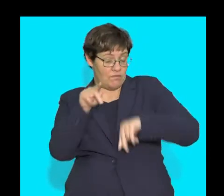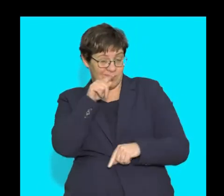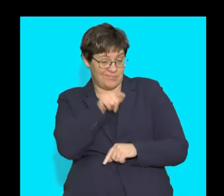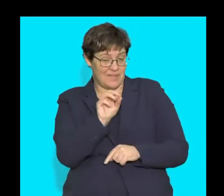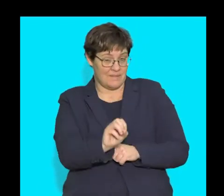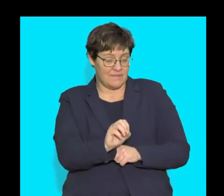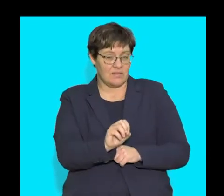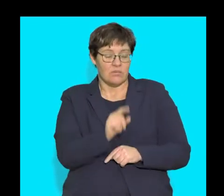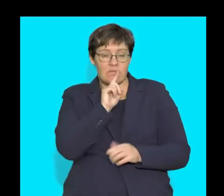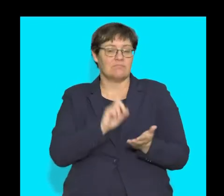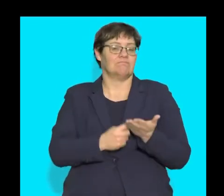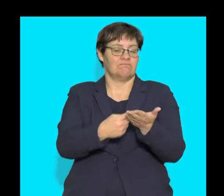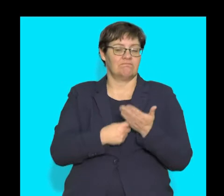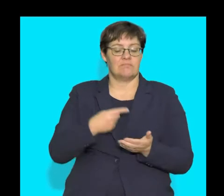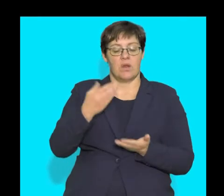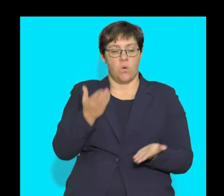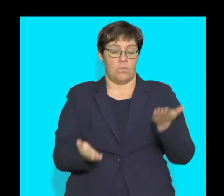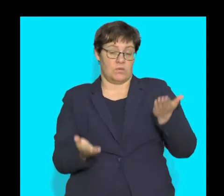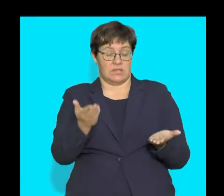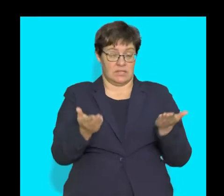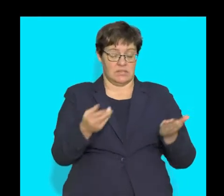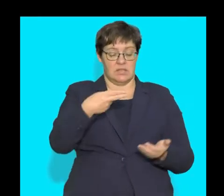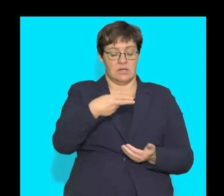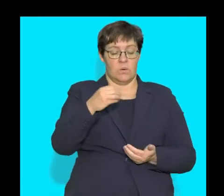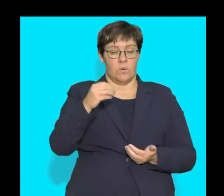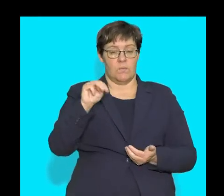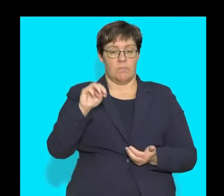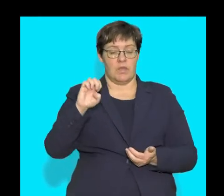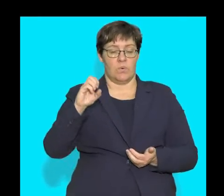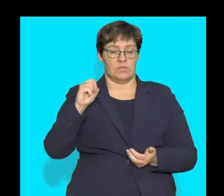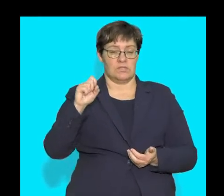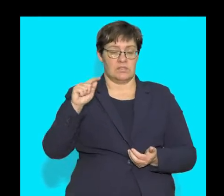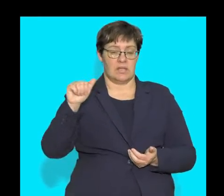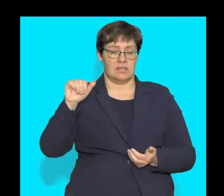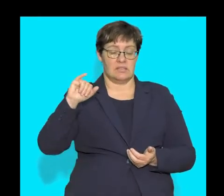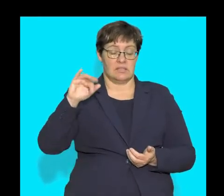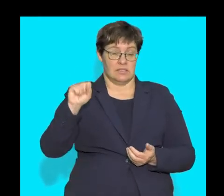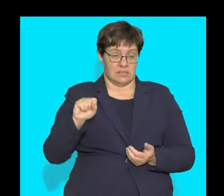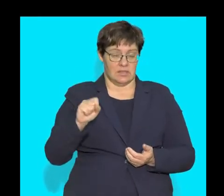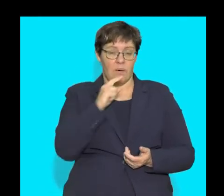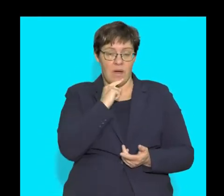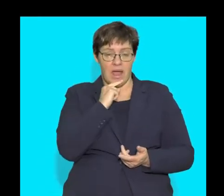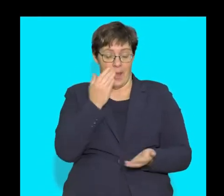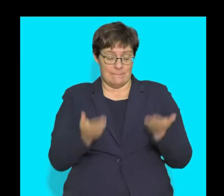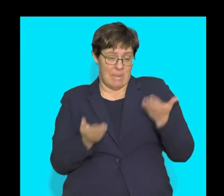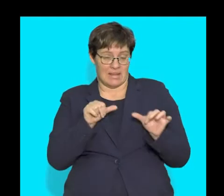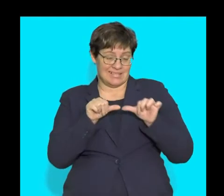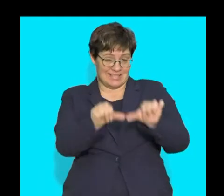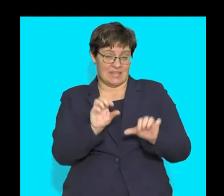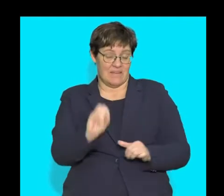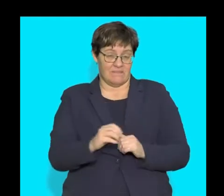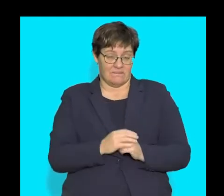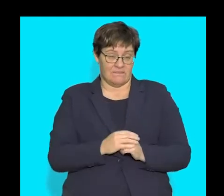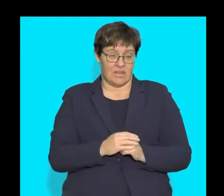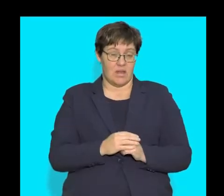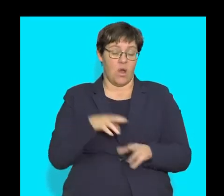that we have an overview of this as we talk about homeostasis. It's important that we remember that homeostasis is